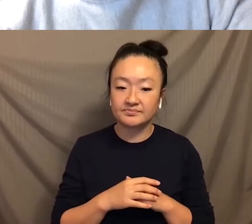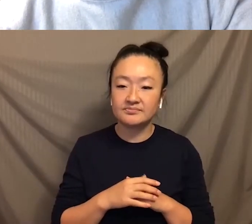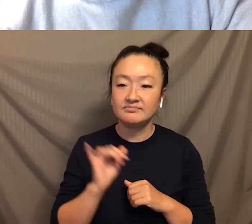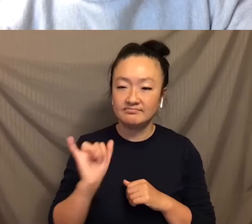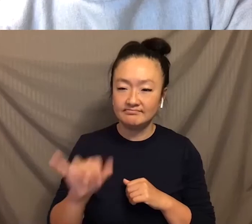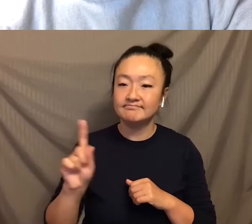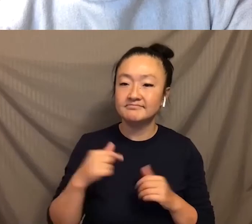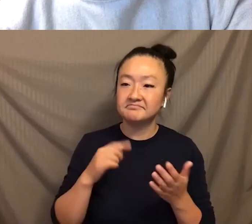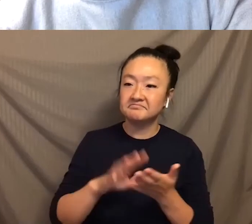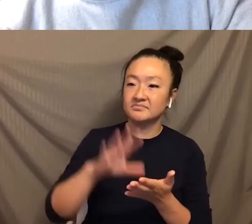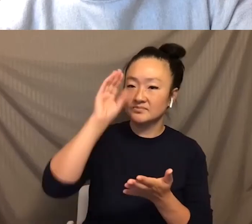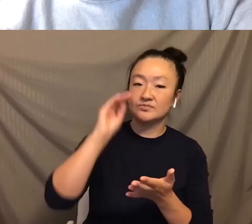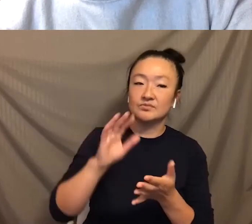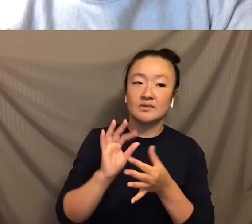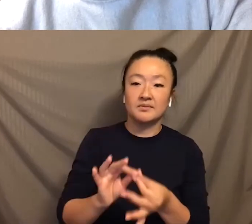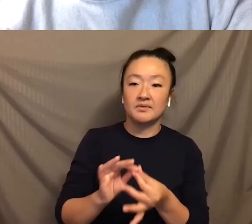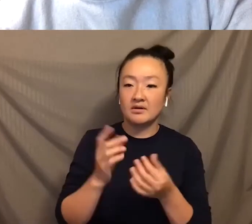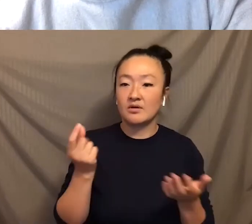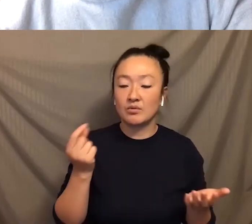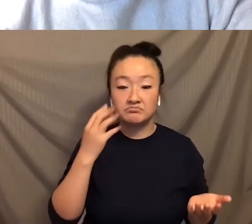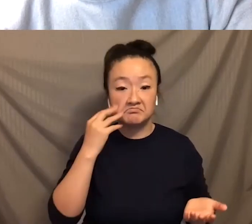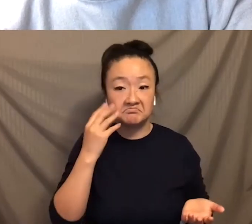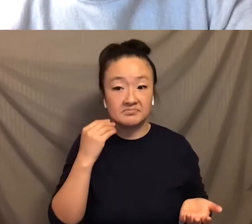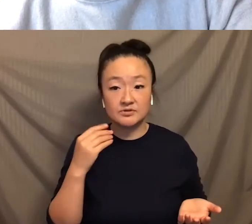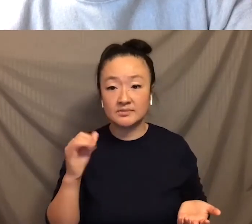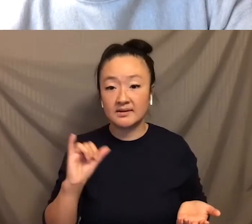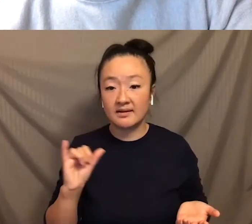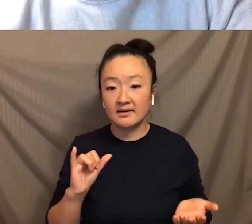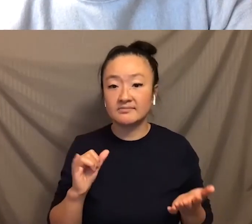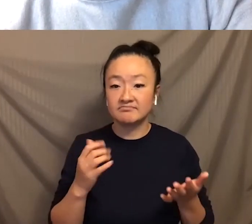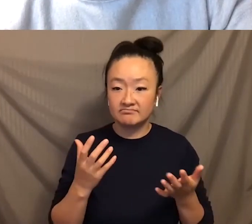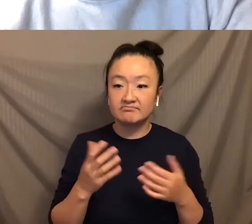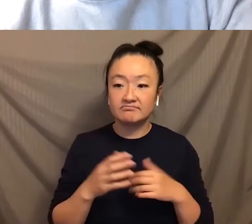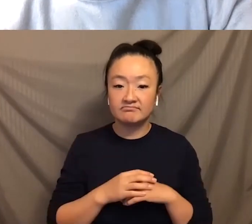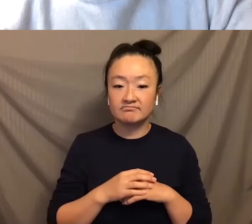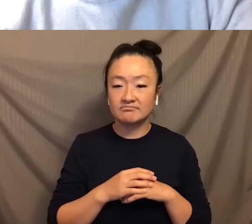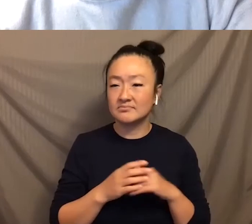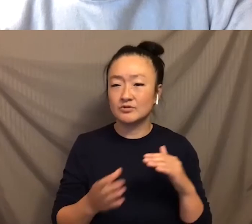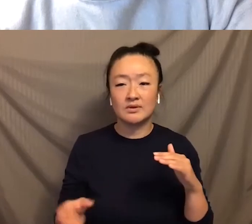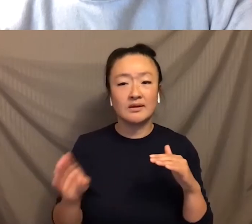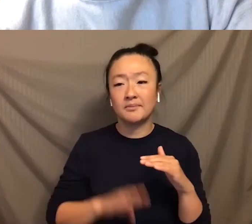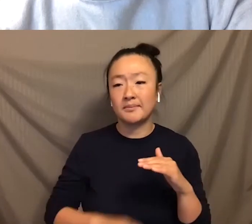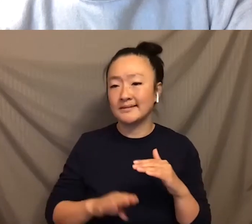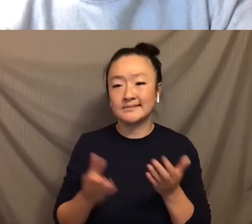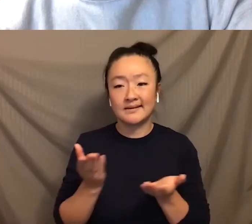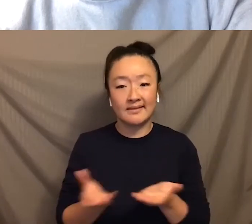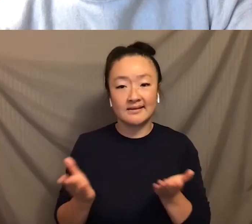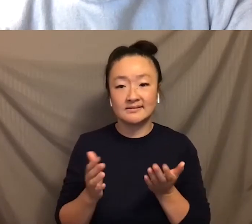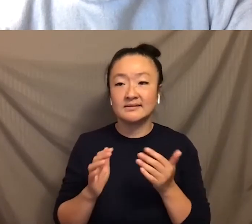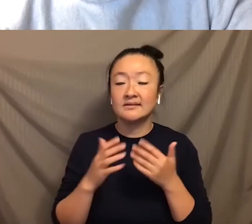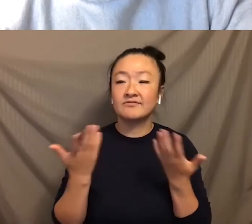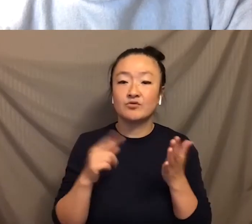about what it would be like to do basic things like how do you